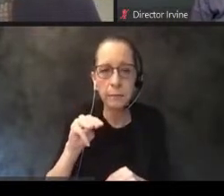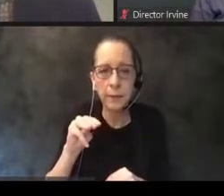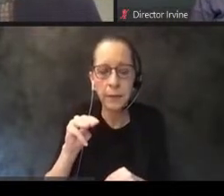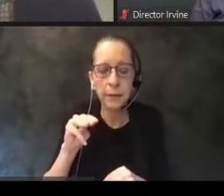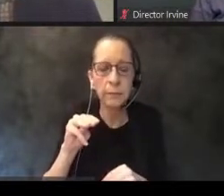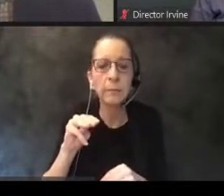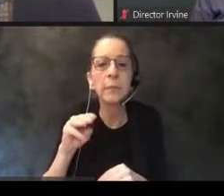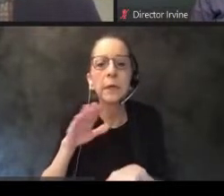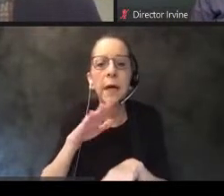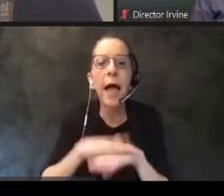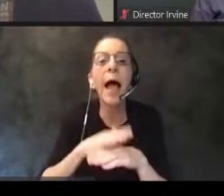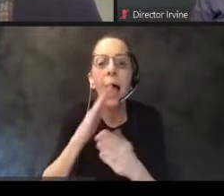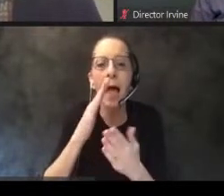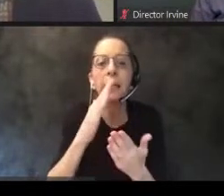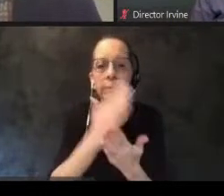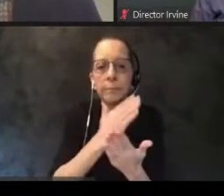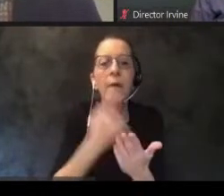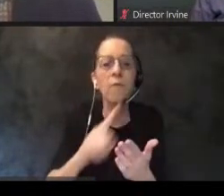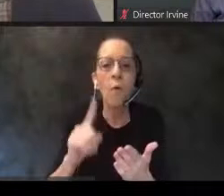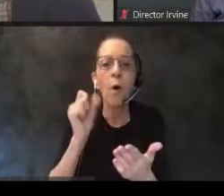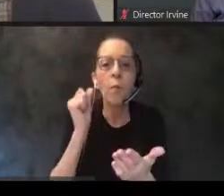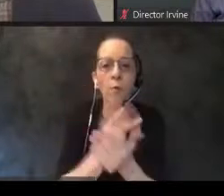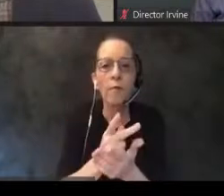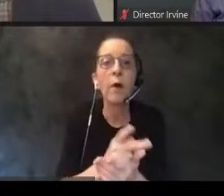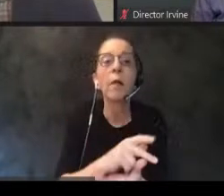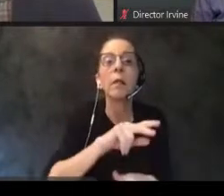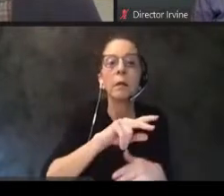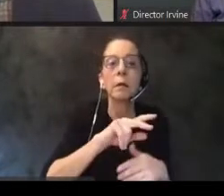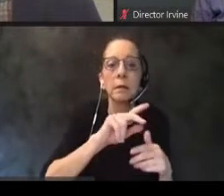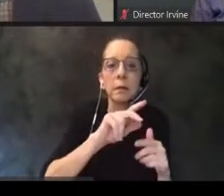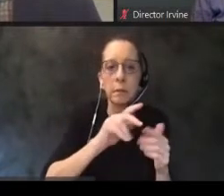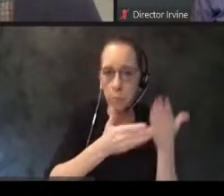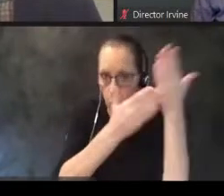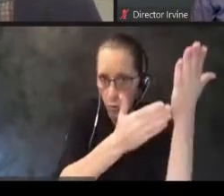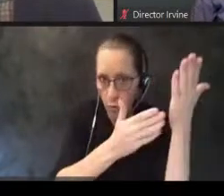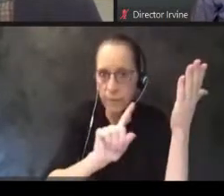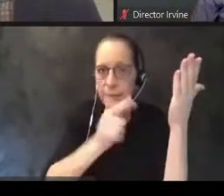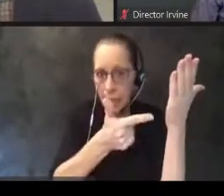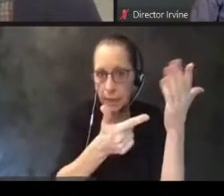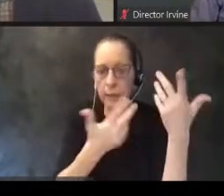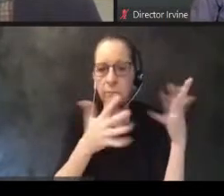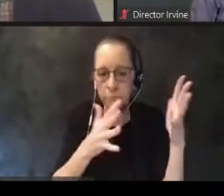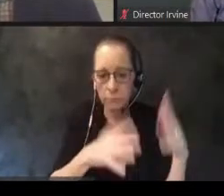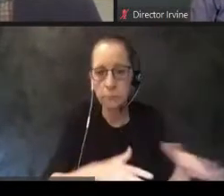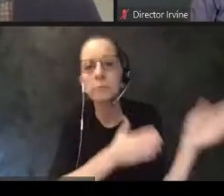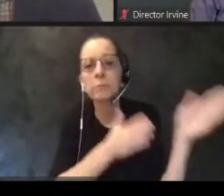approval? So moved. Second. It's been moved and seconded.